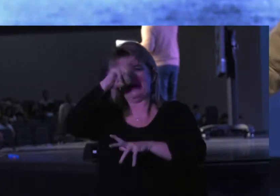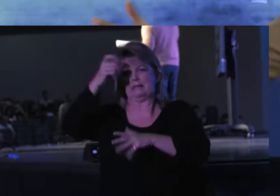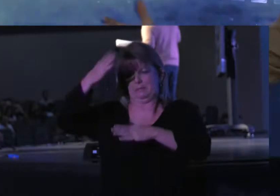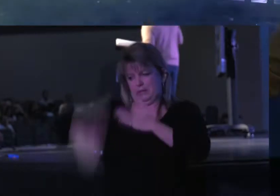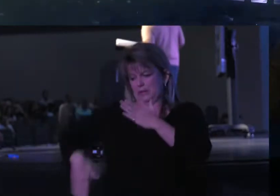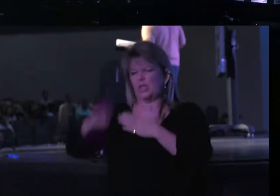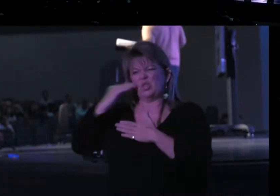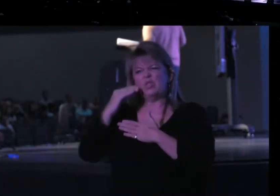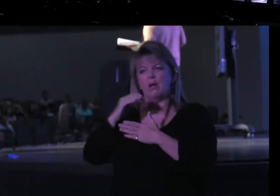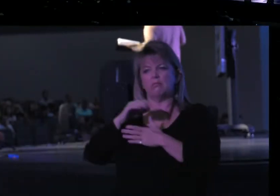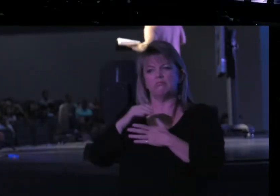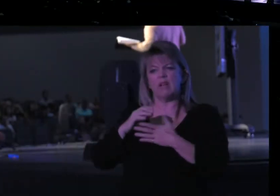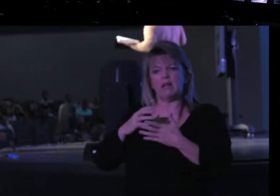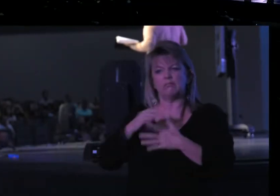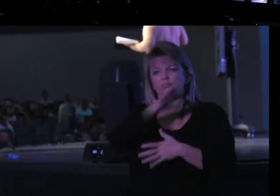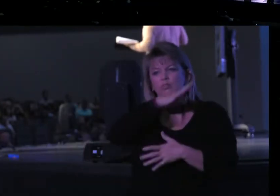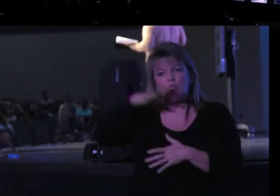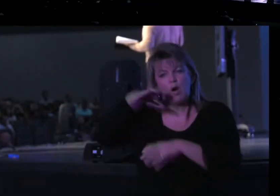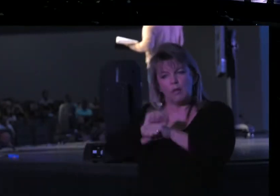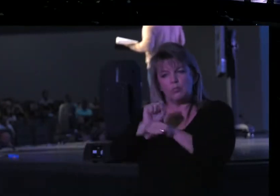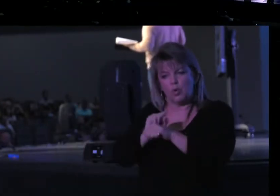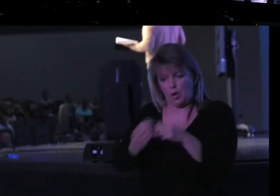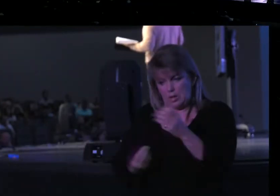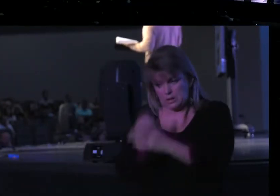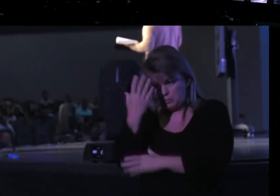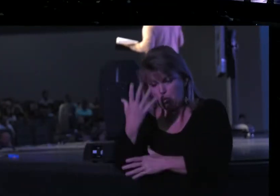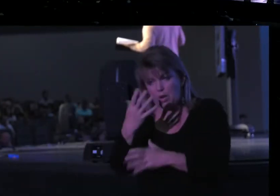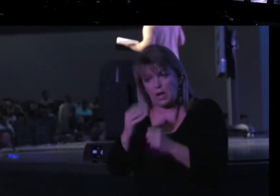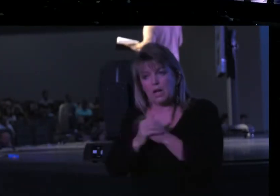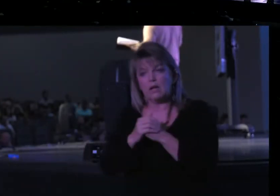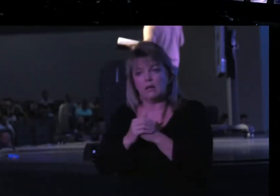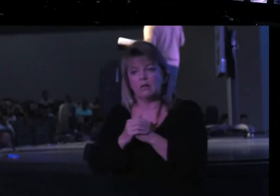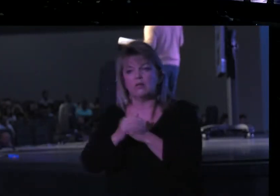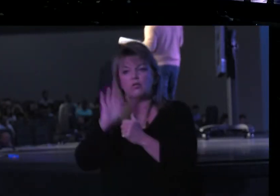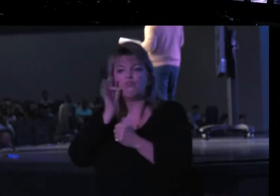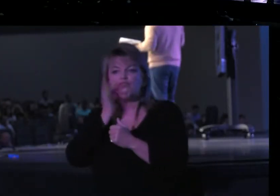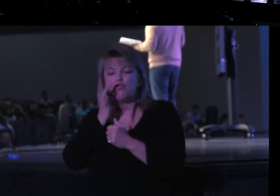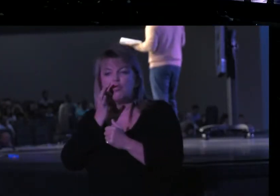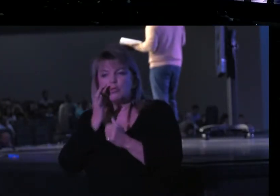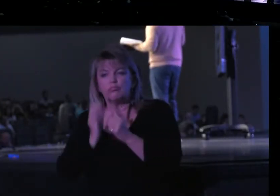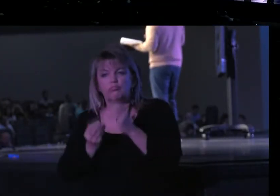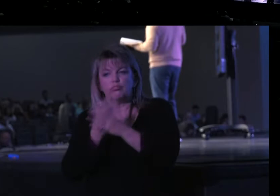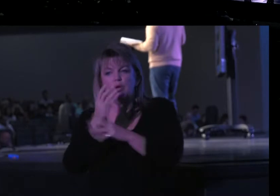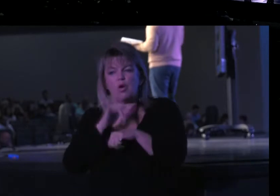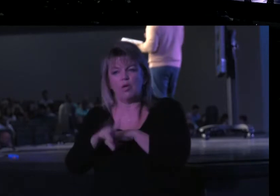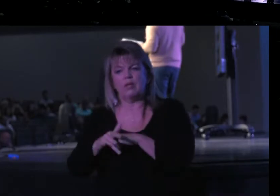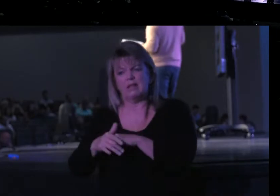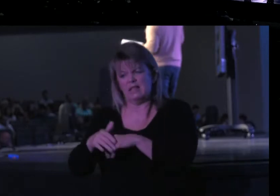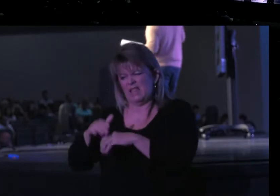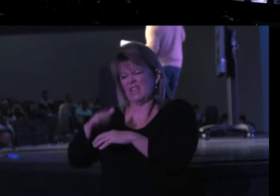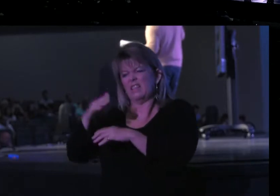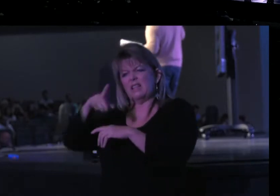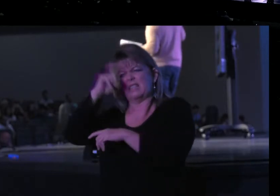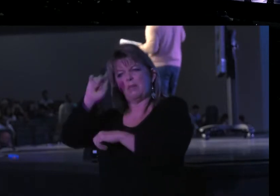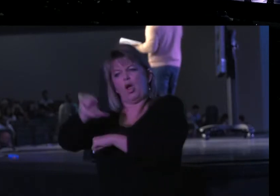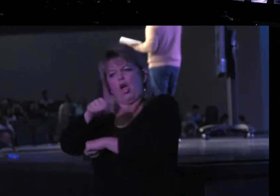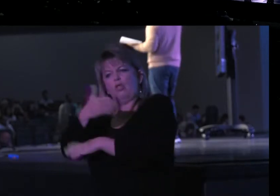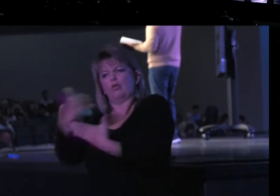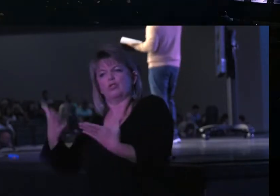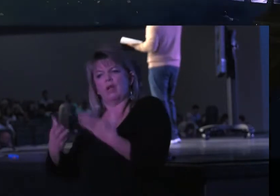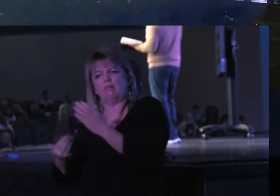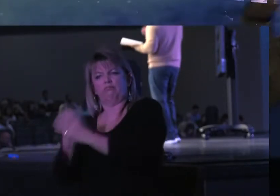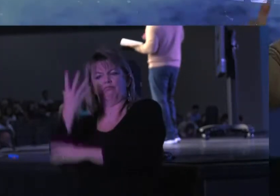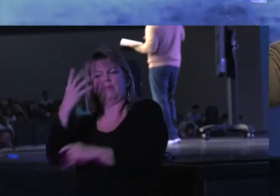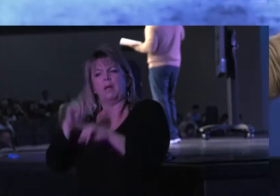ended. You know how crops work, right? In the spring, there are crops that yield their fruits early. And then late summer, some other stuff comes